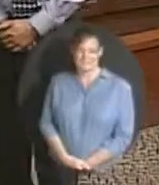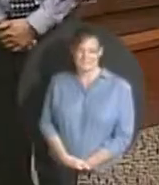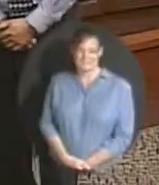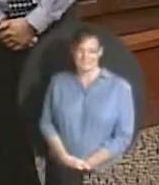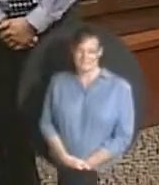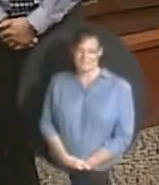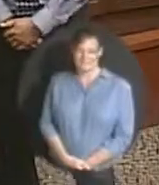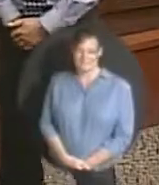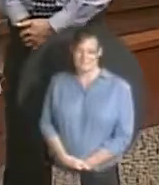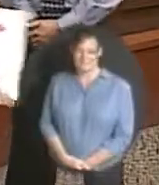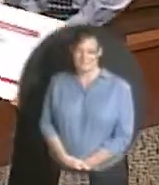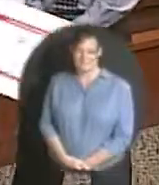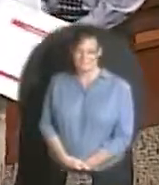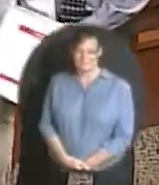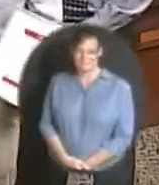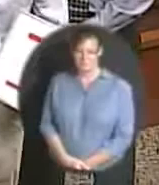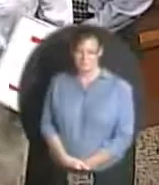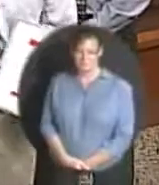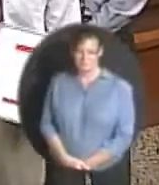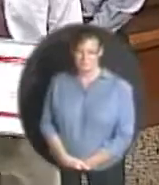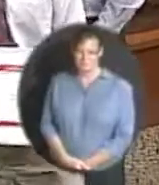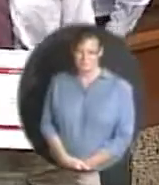It is football season, you know.